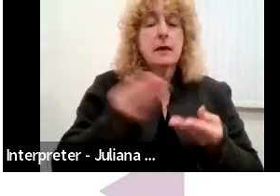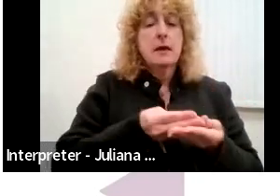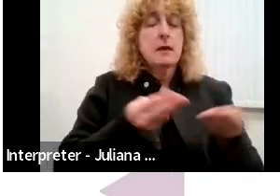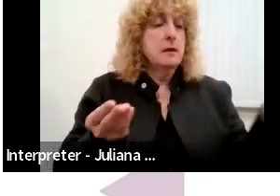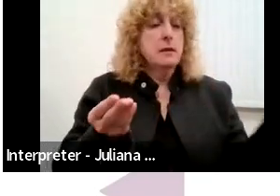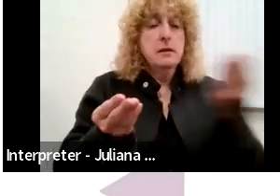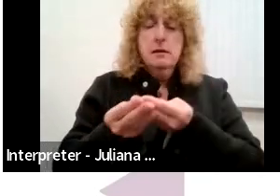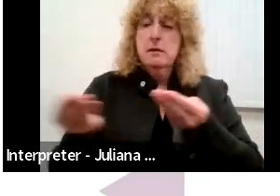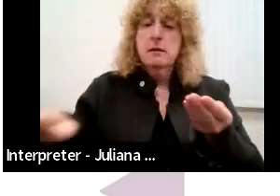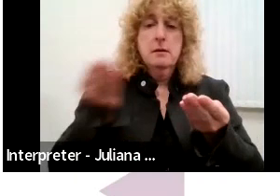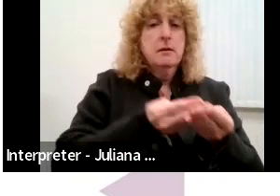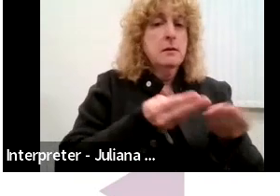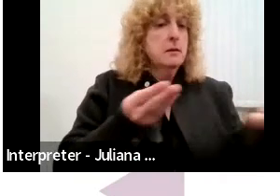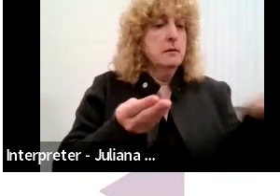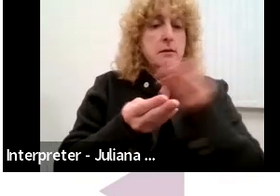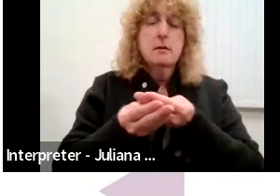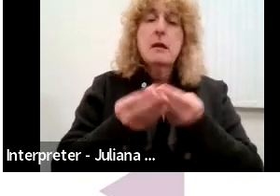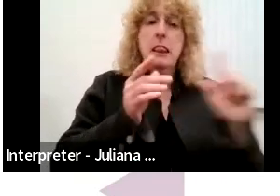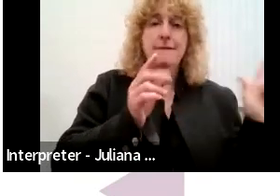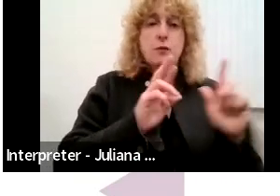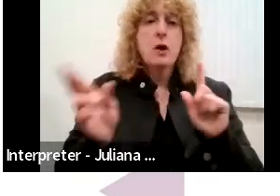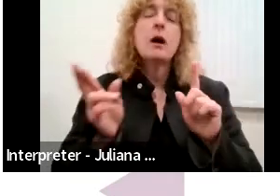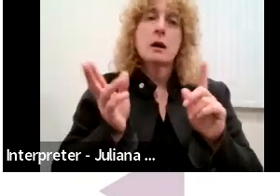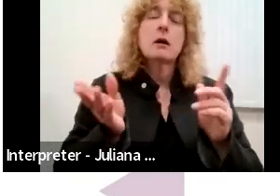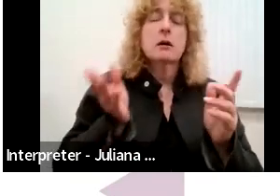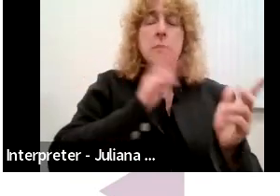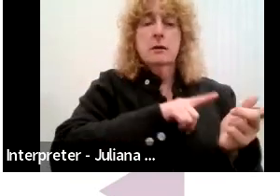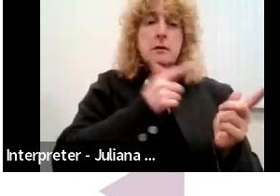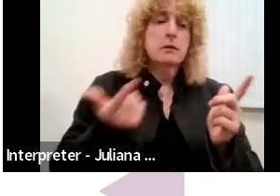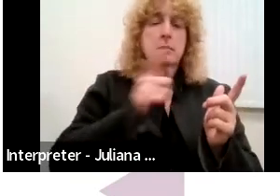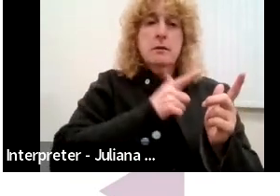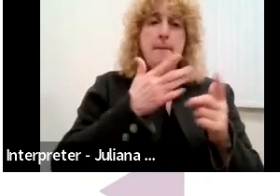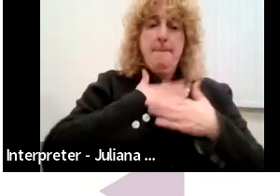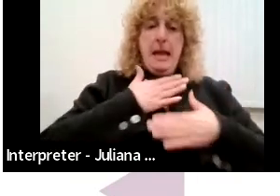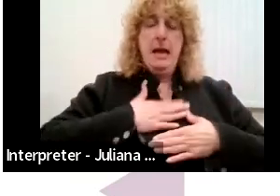using both sides of the body can help with calming.